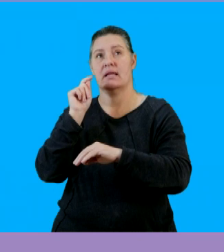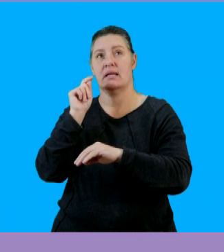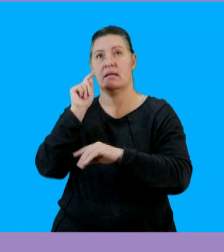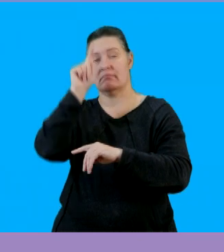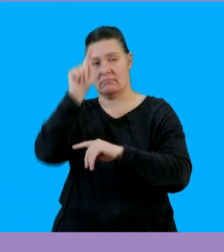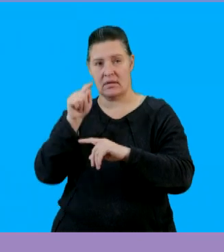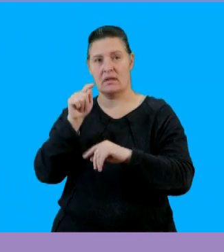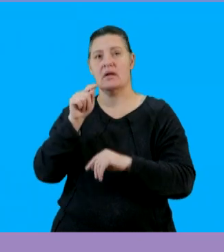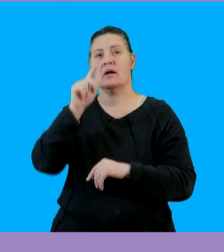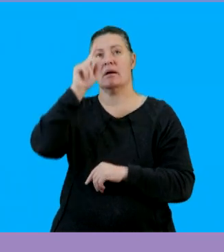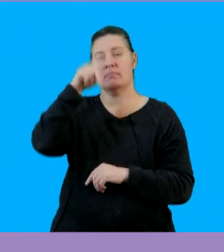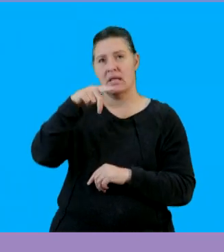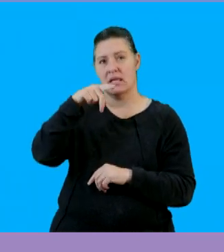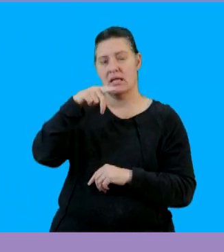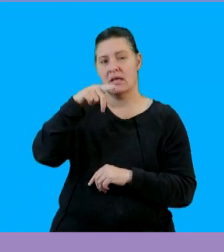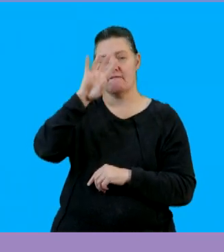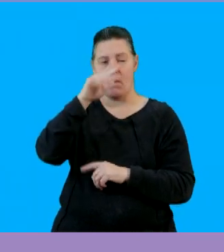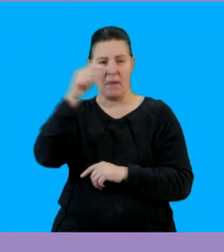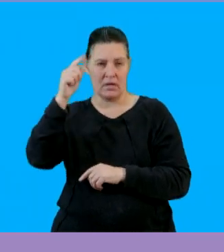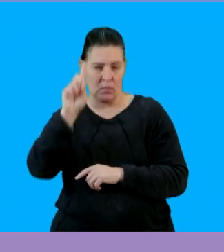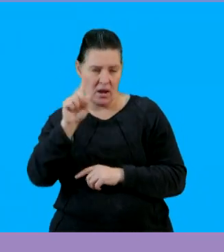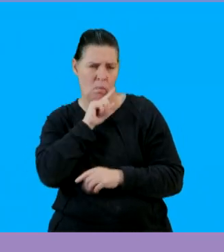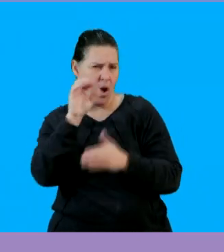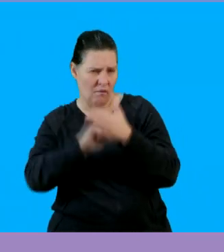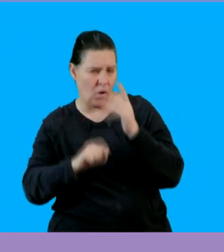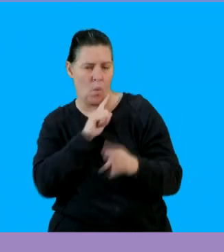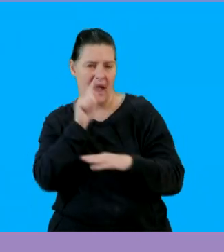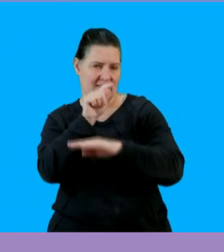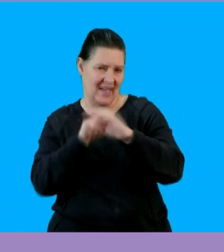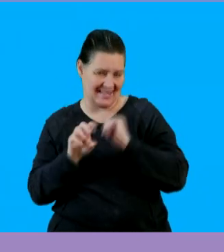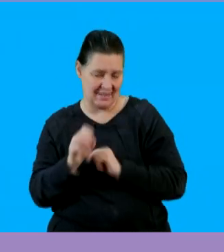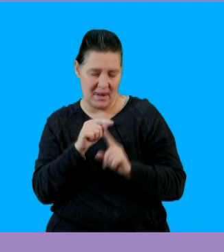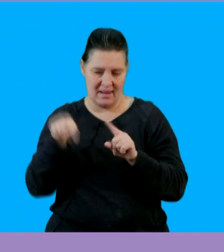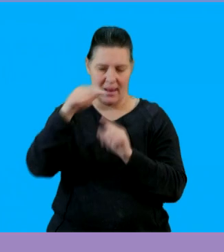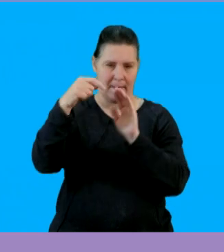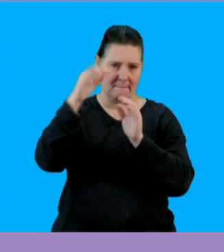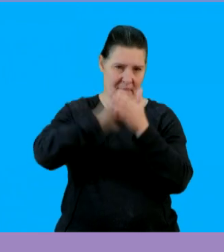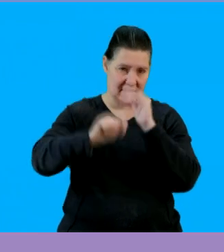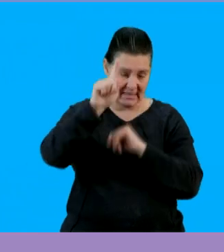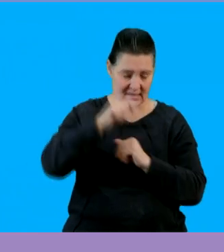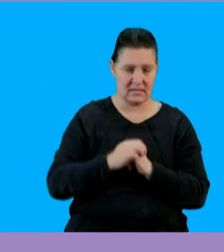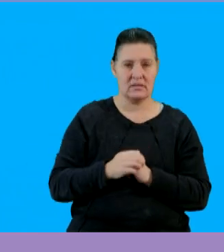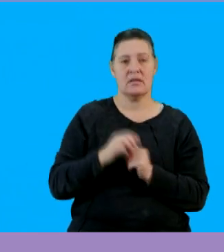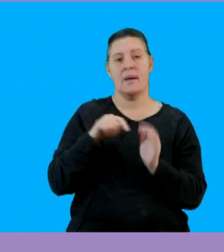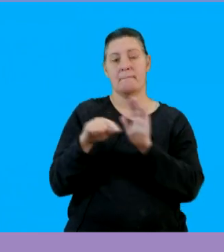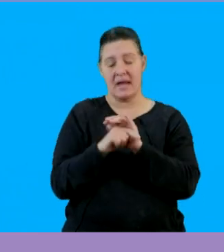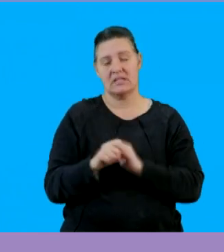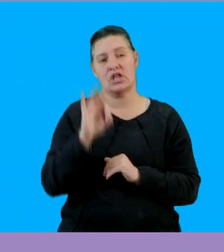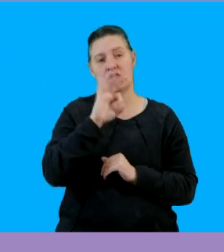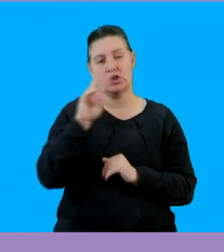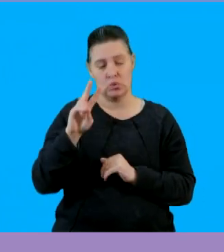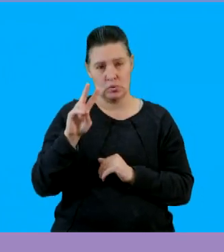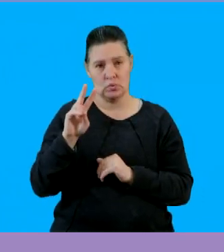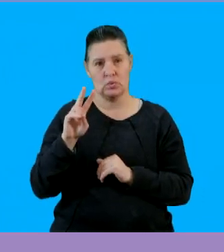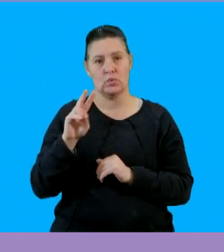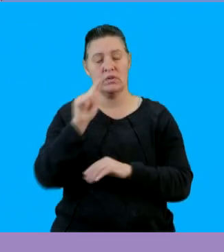4 minus 1 is 3. Why are we subtracting? Because we are dividing. Minus 32